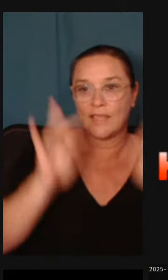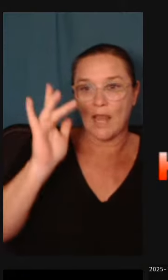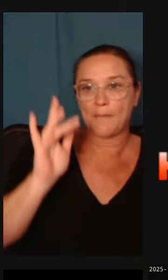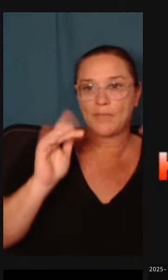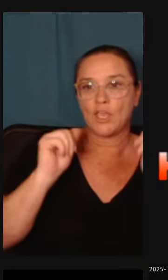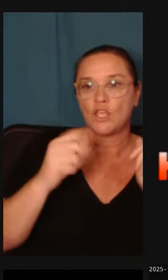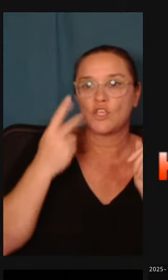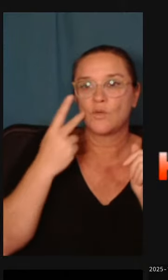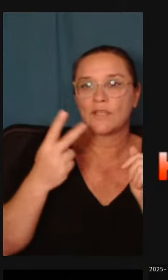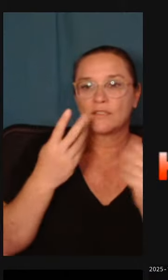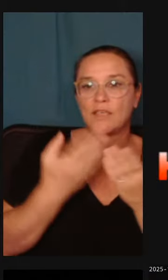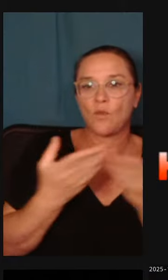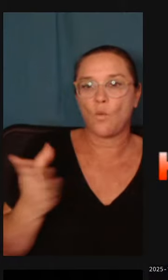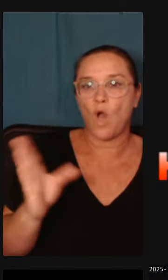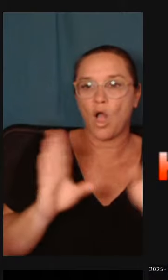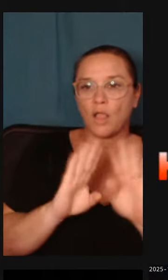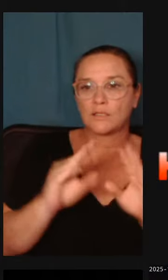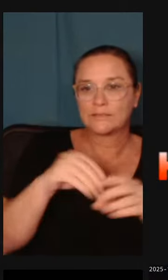inside the north vent.